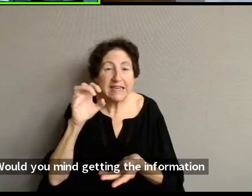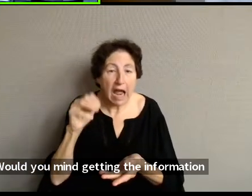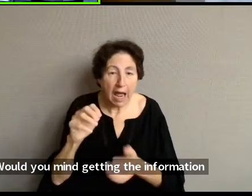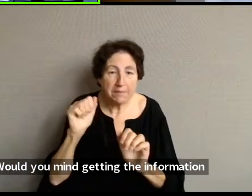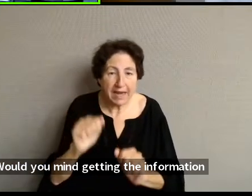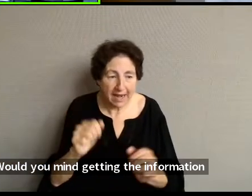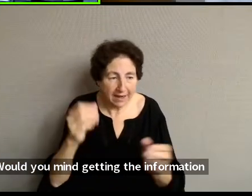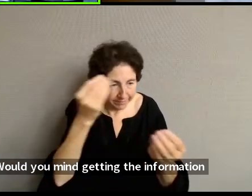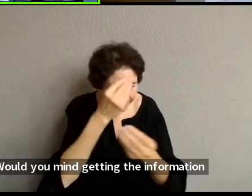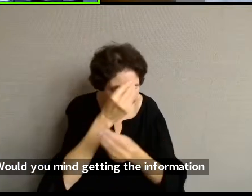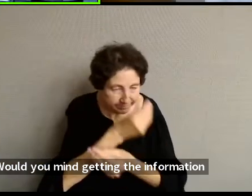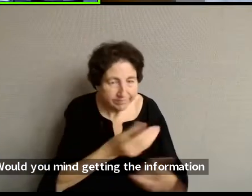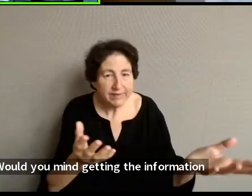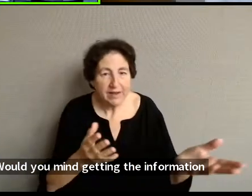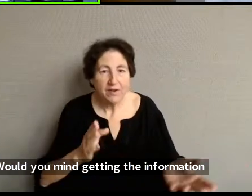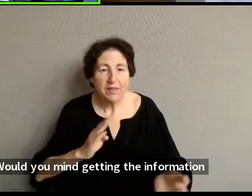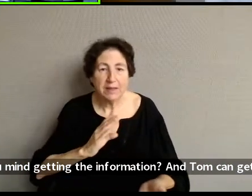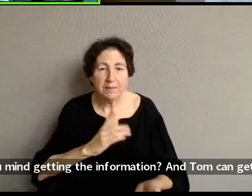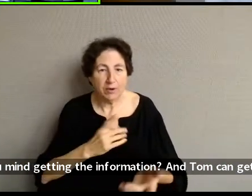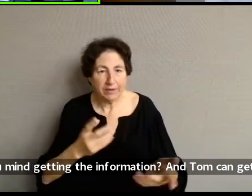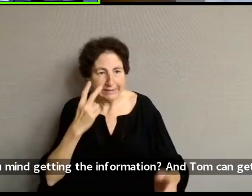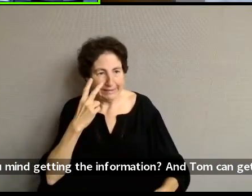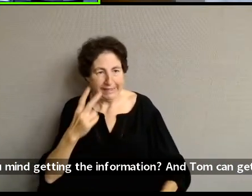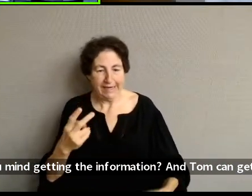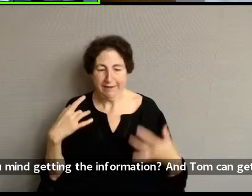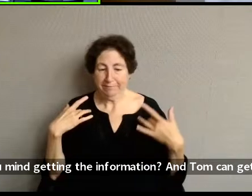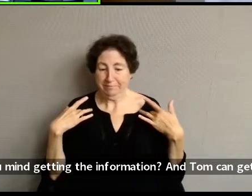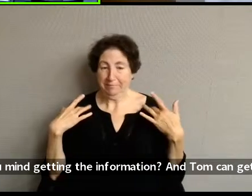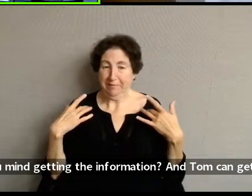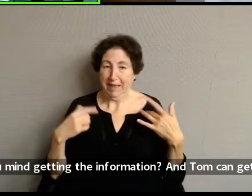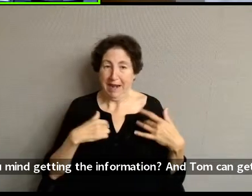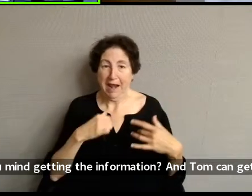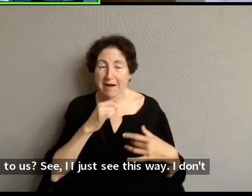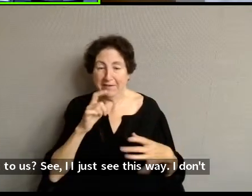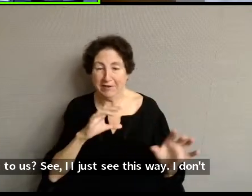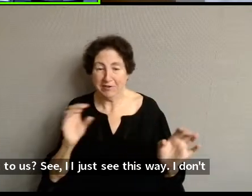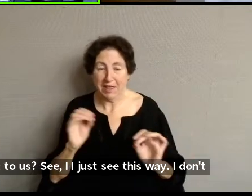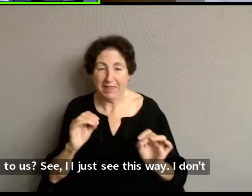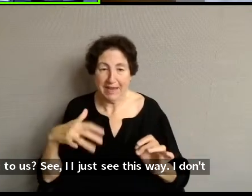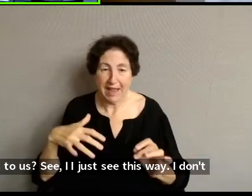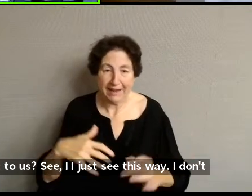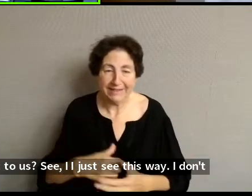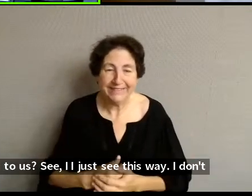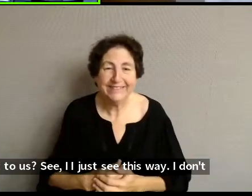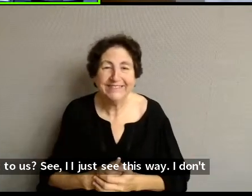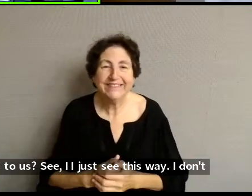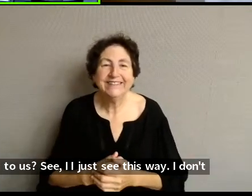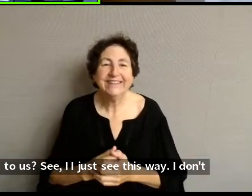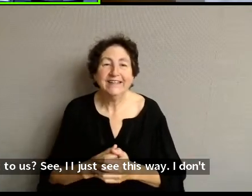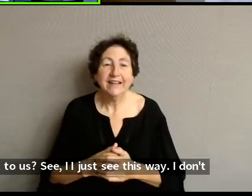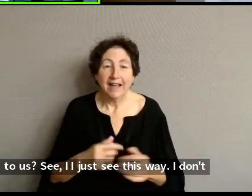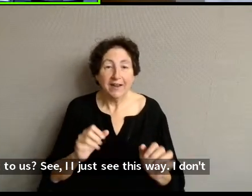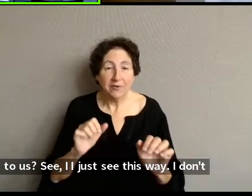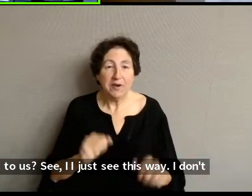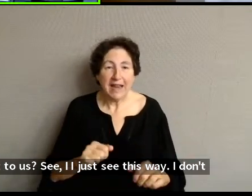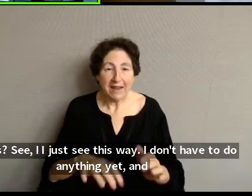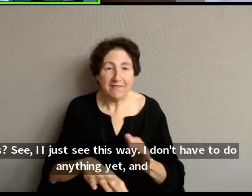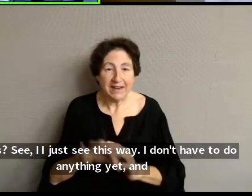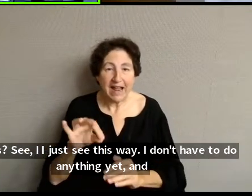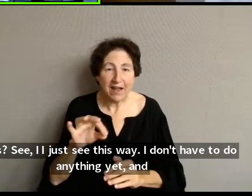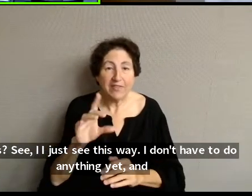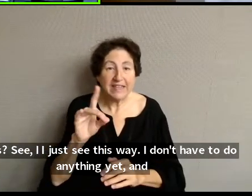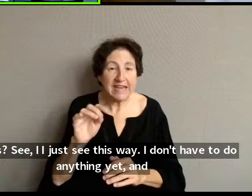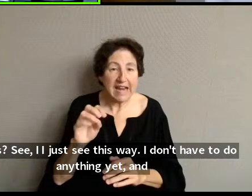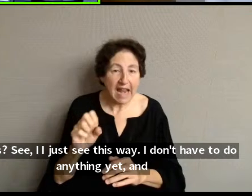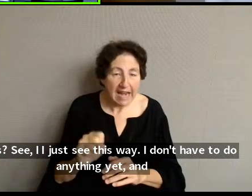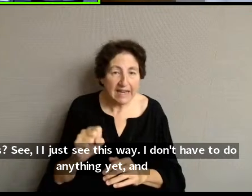get it to us. See, I see this way, I don't have to do anything yet. And we can find out the dates of when